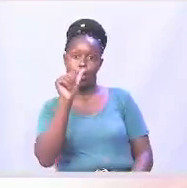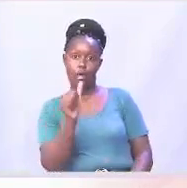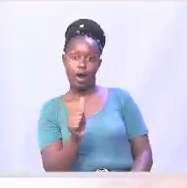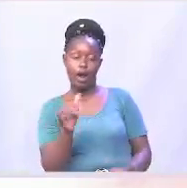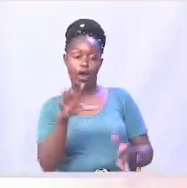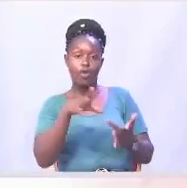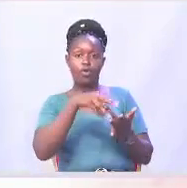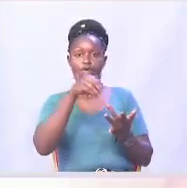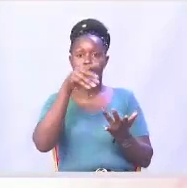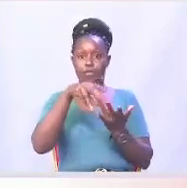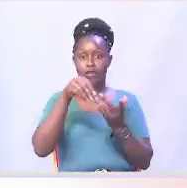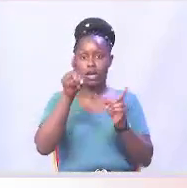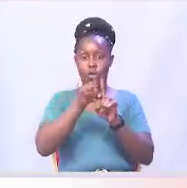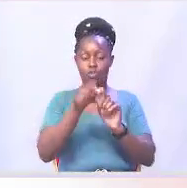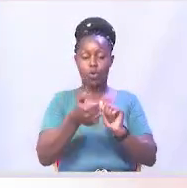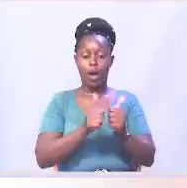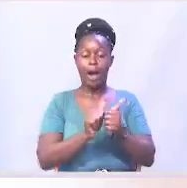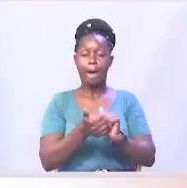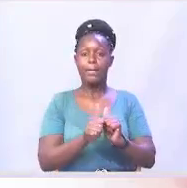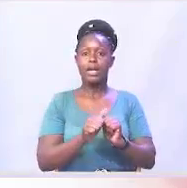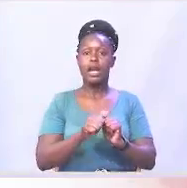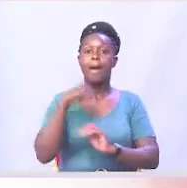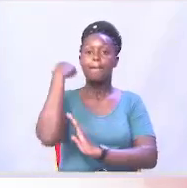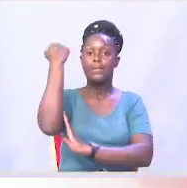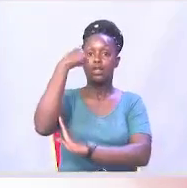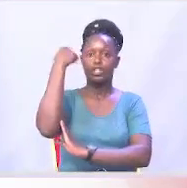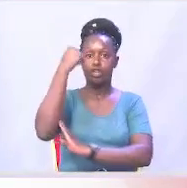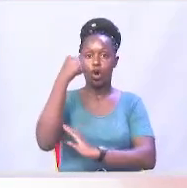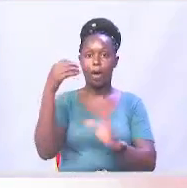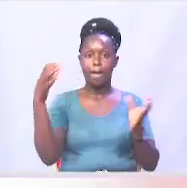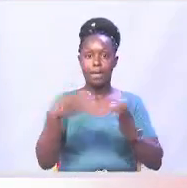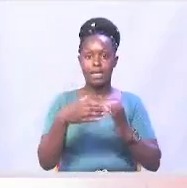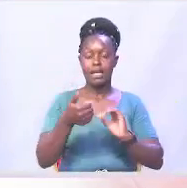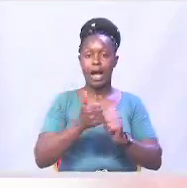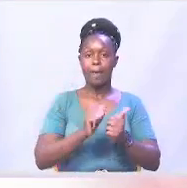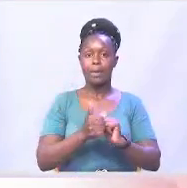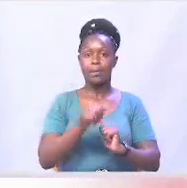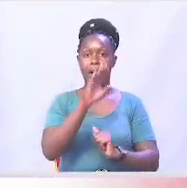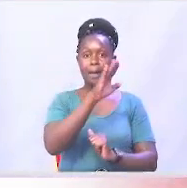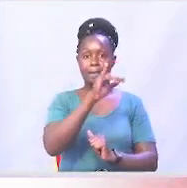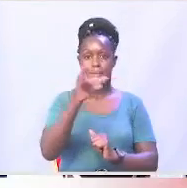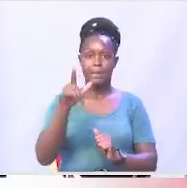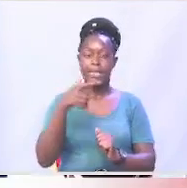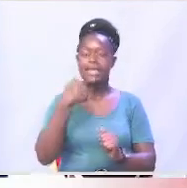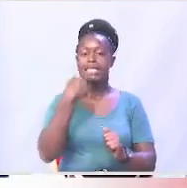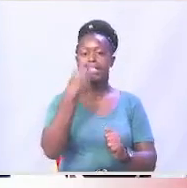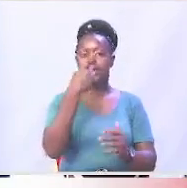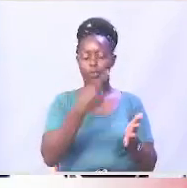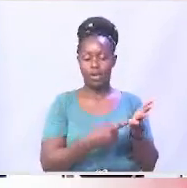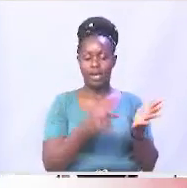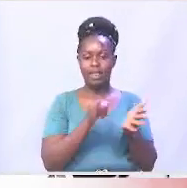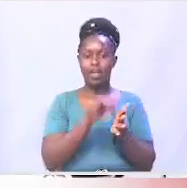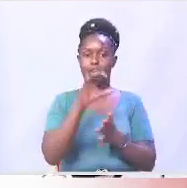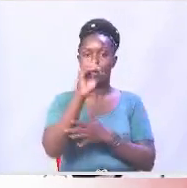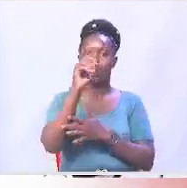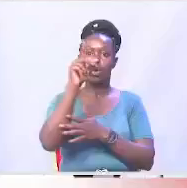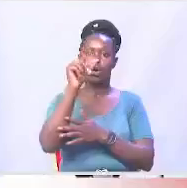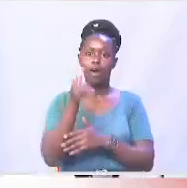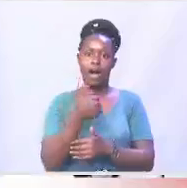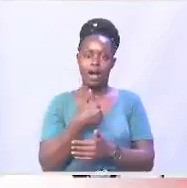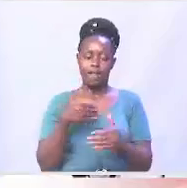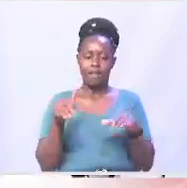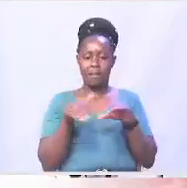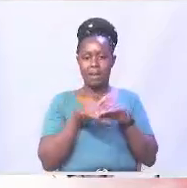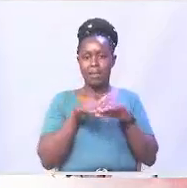vote and amend the political party's amendment bill in a parliament. Memusi says OKA has numbers and is capable